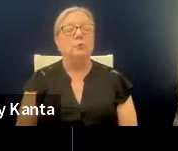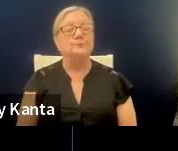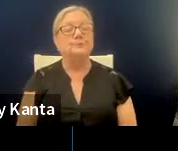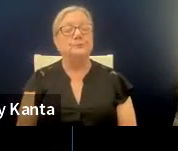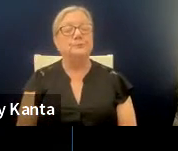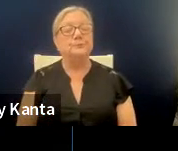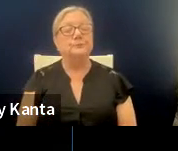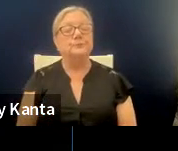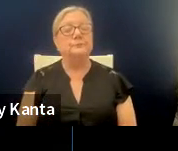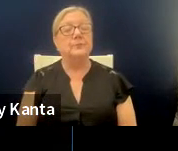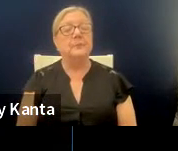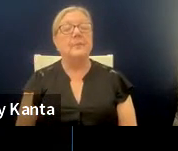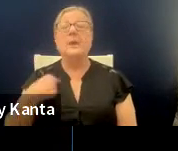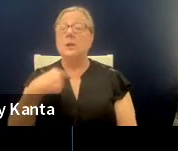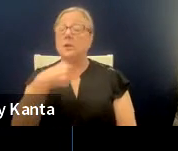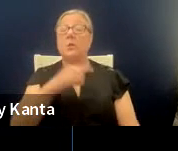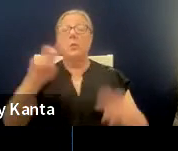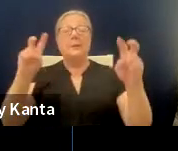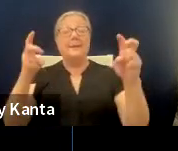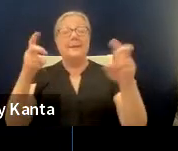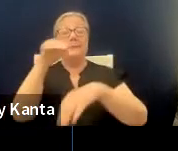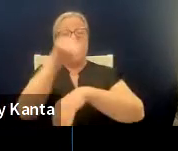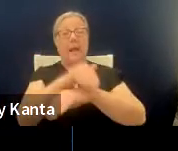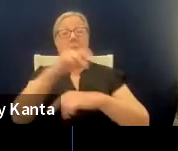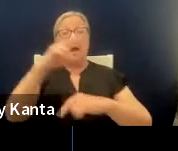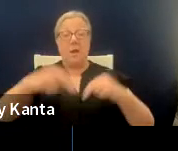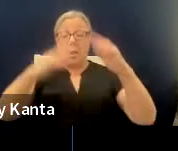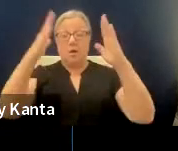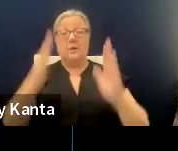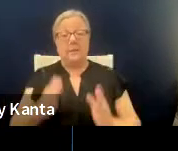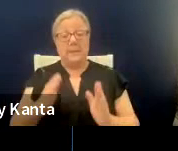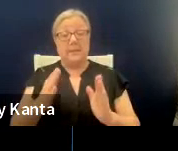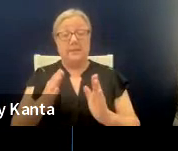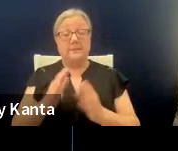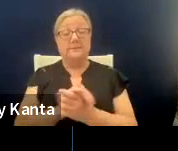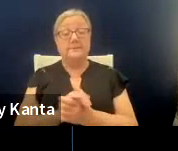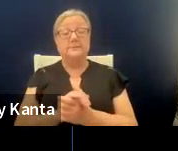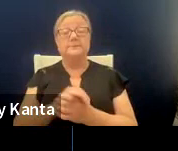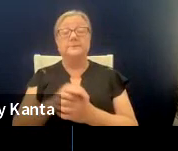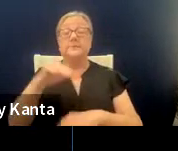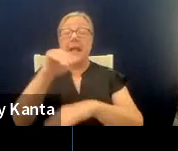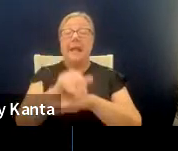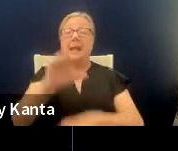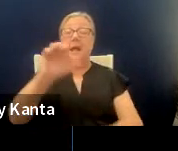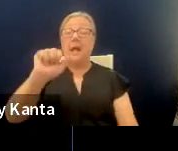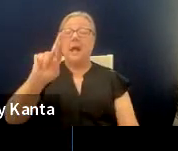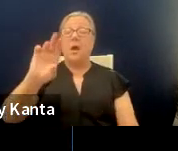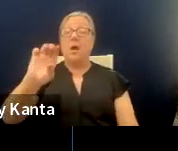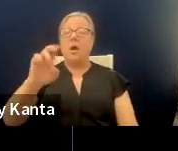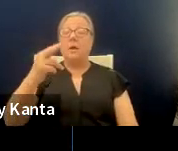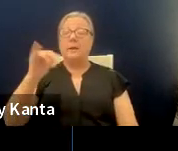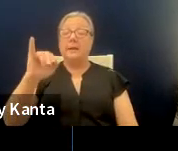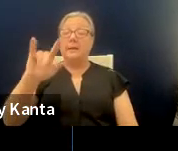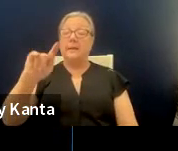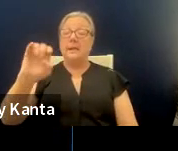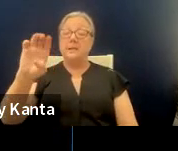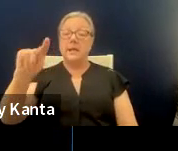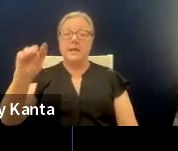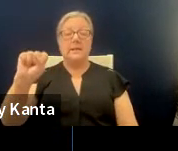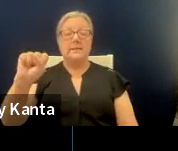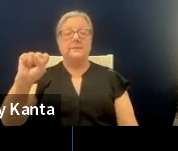So we're Knight Architects. We specialize exclusively in bridge design. We're part of the IBR team